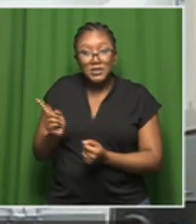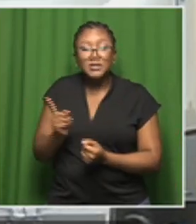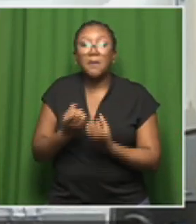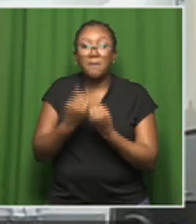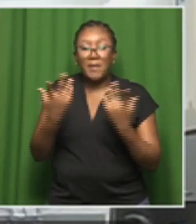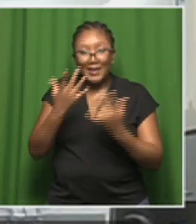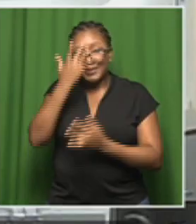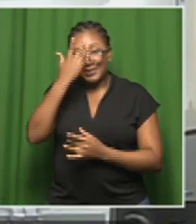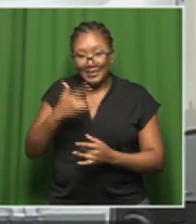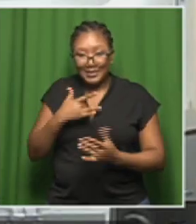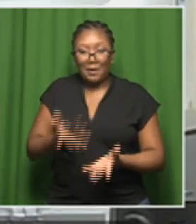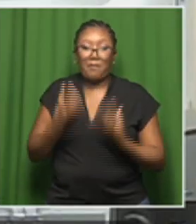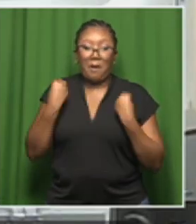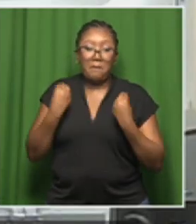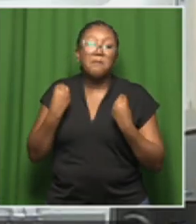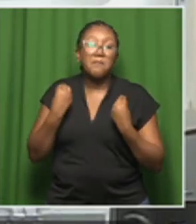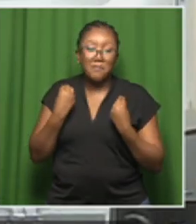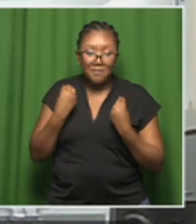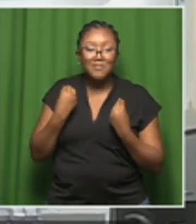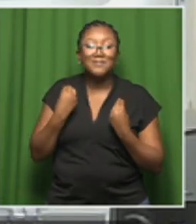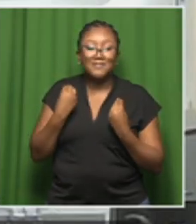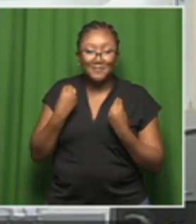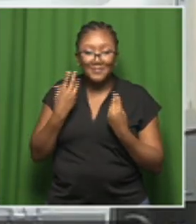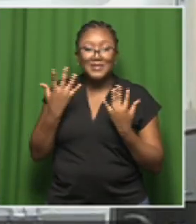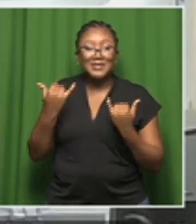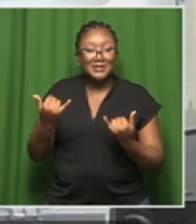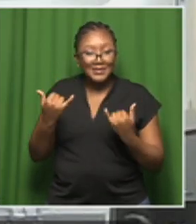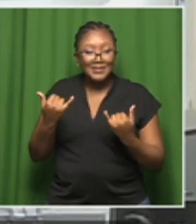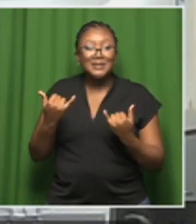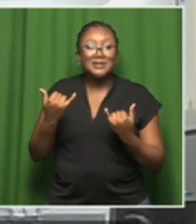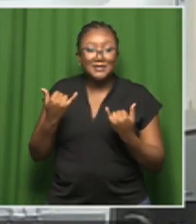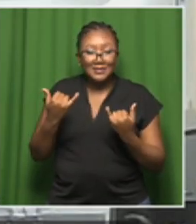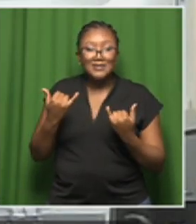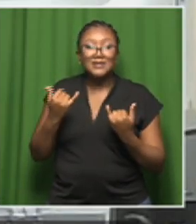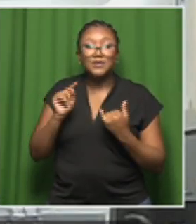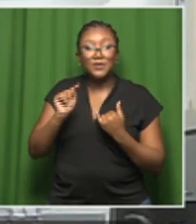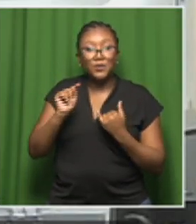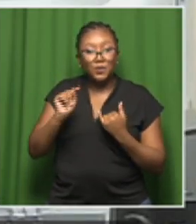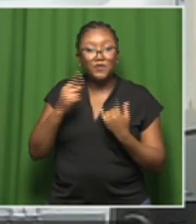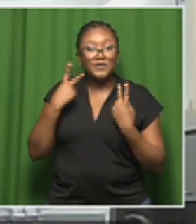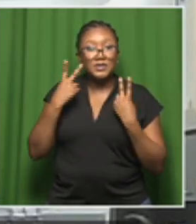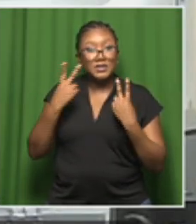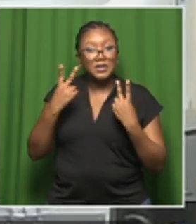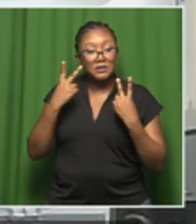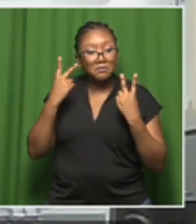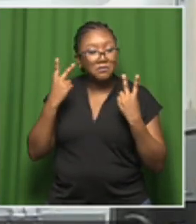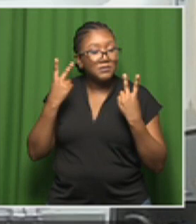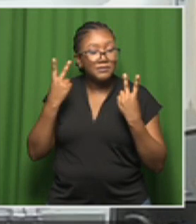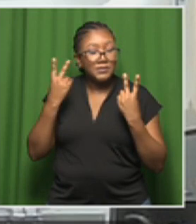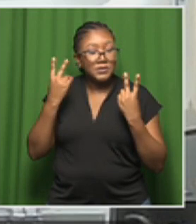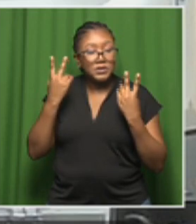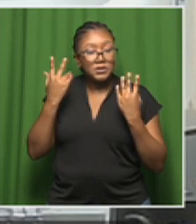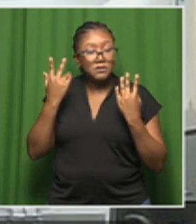and so they became infected. And so we've had an unprecedented increase in the number of